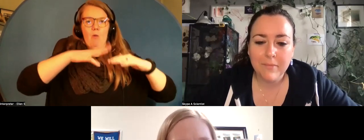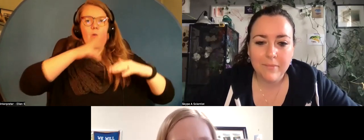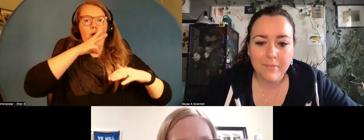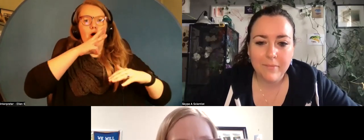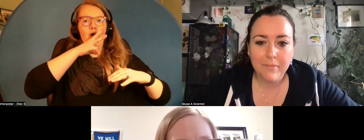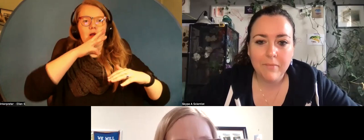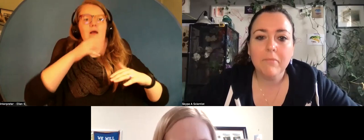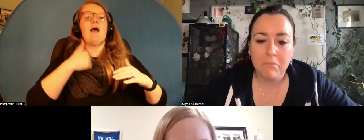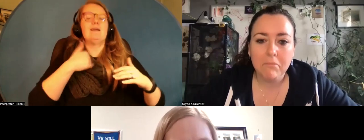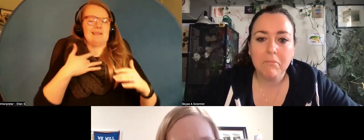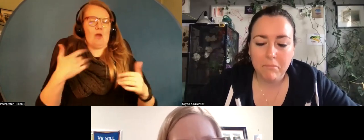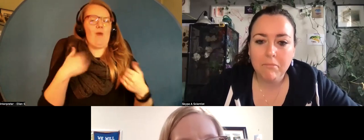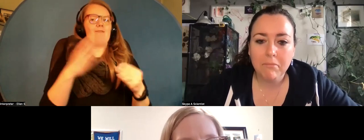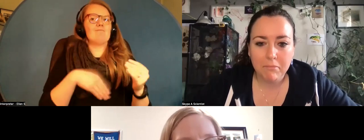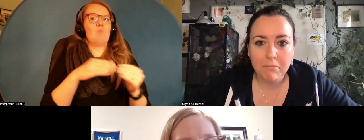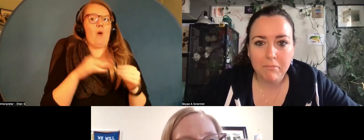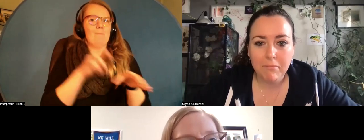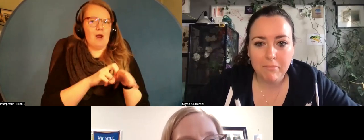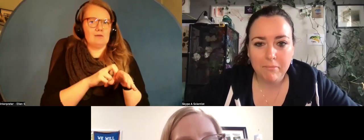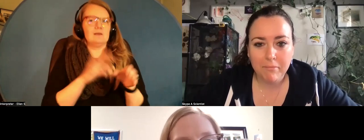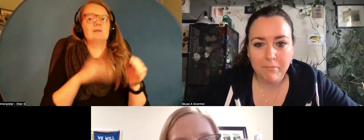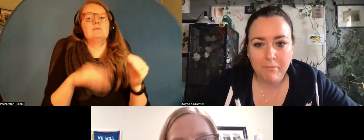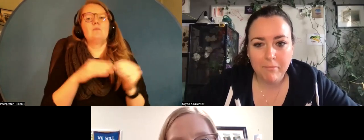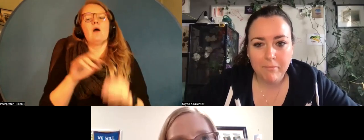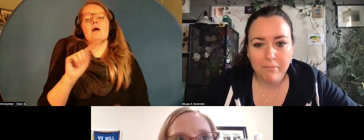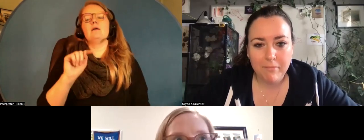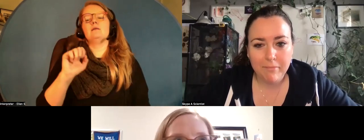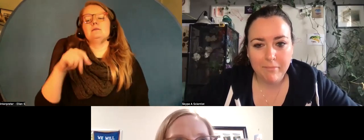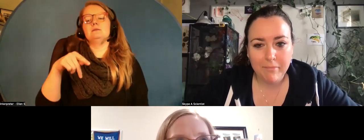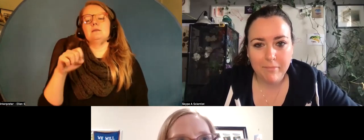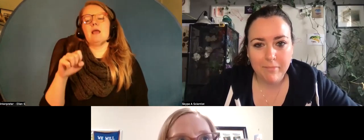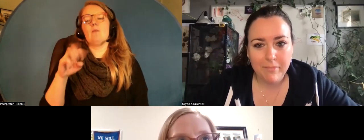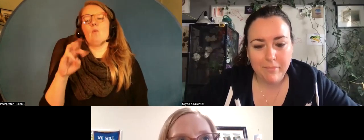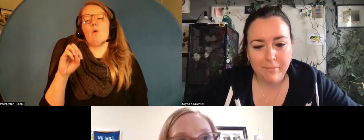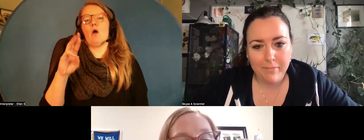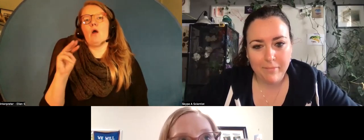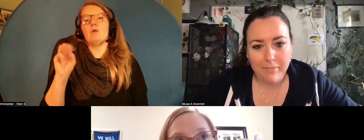more parasites, more tapeworms. And sometimes we see